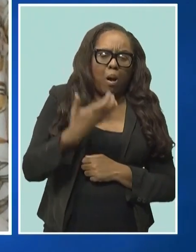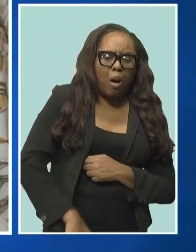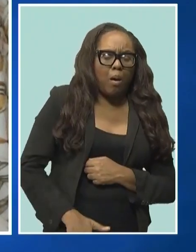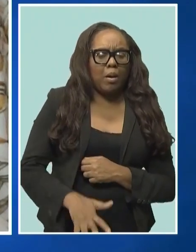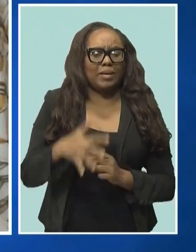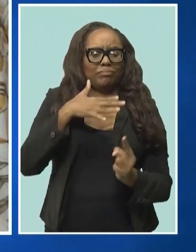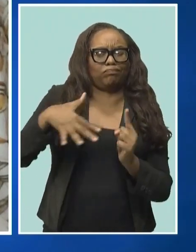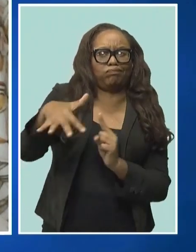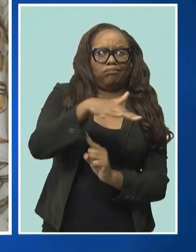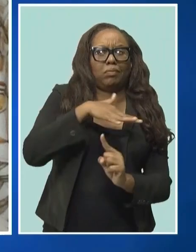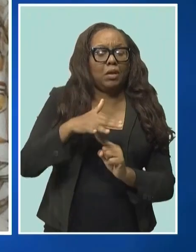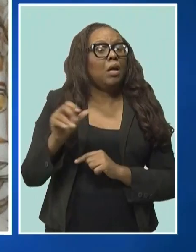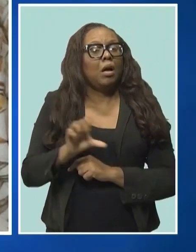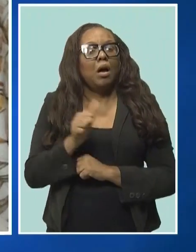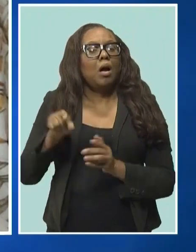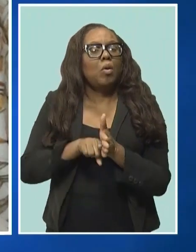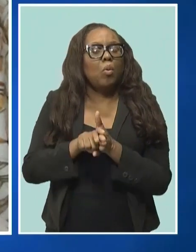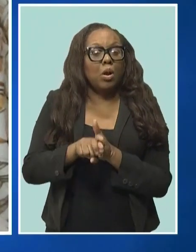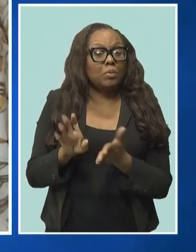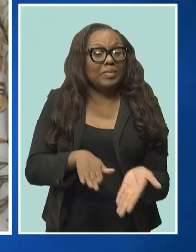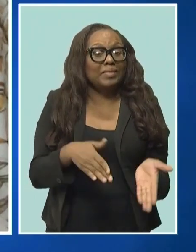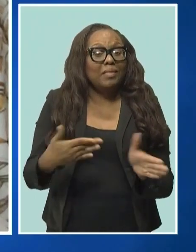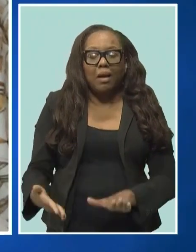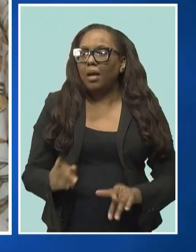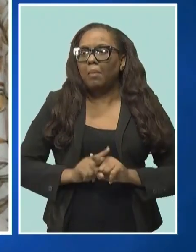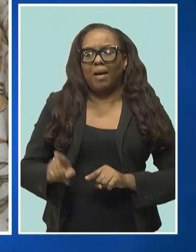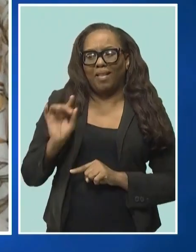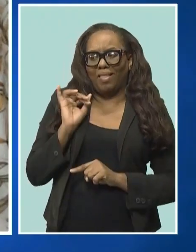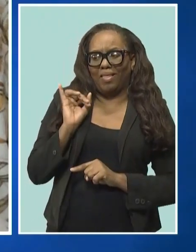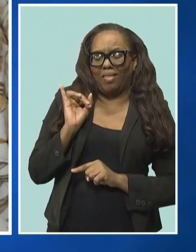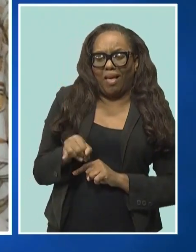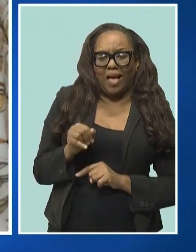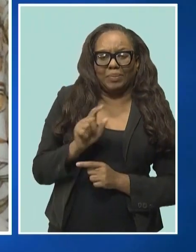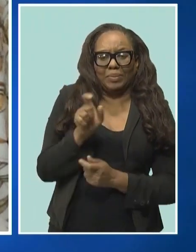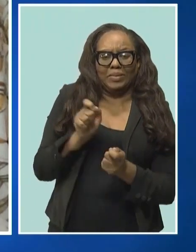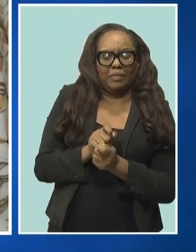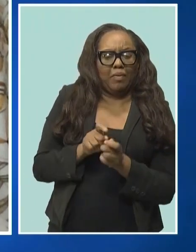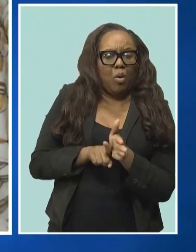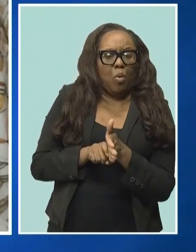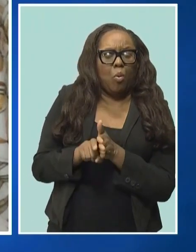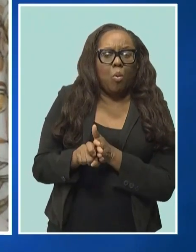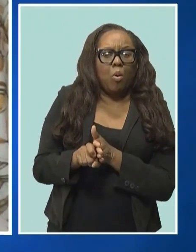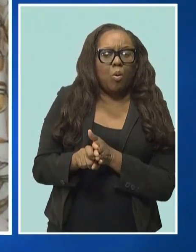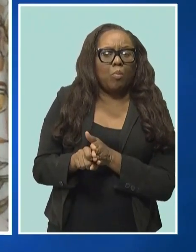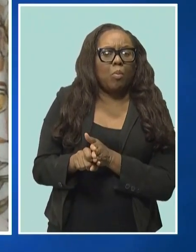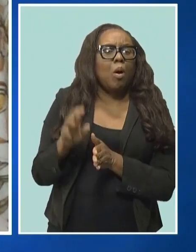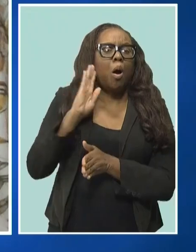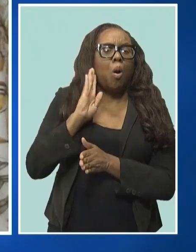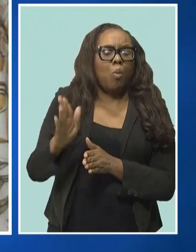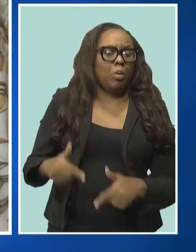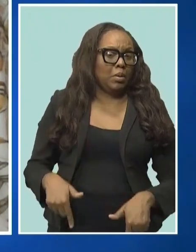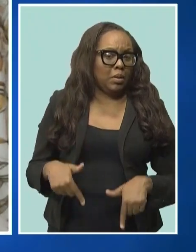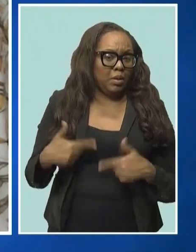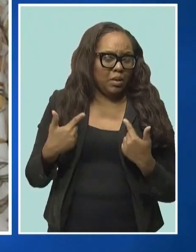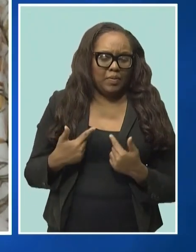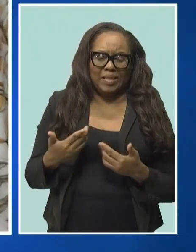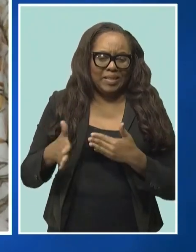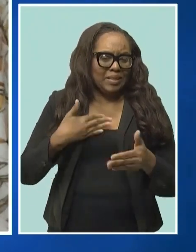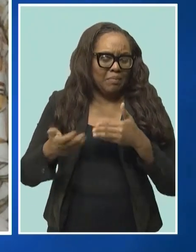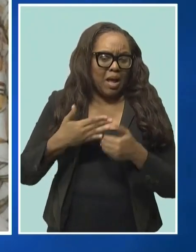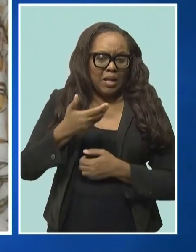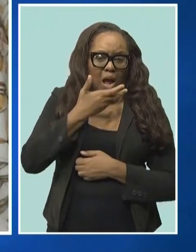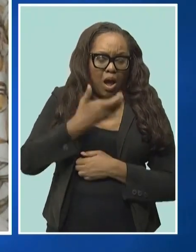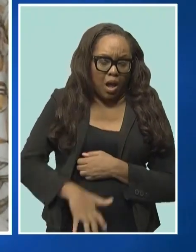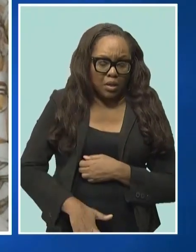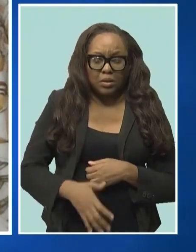would kill other species of worm. It is possible that the worms may have, some specimens may have